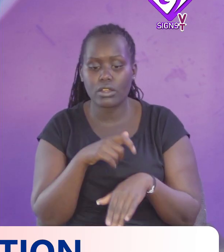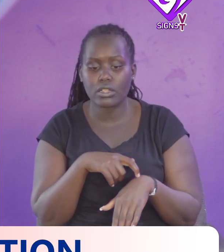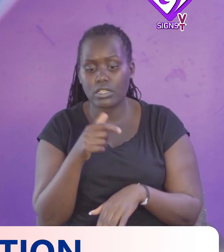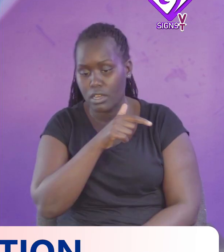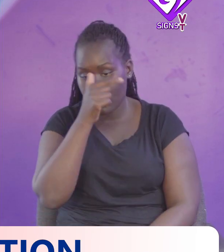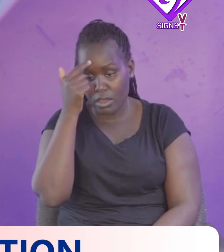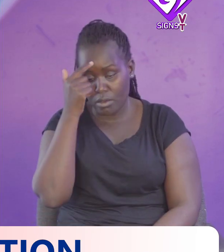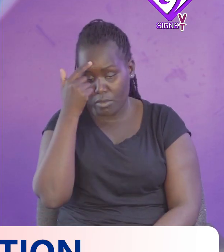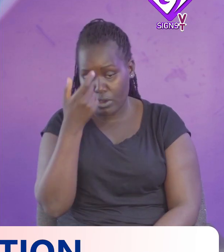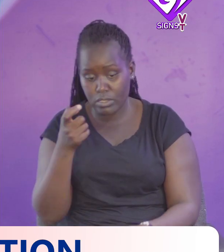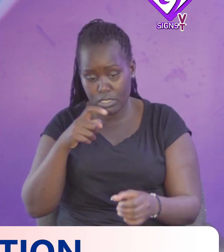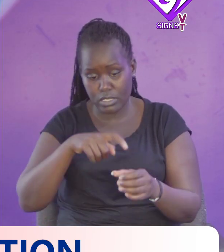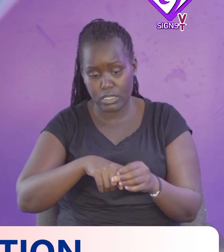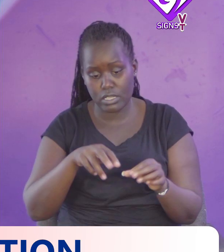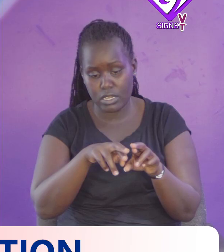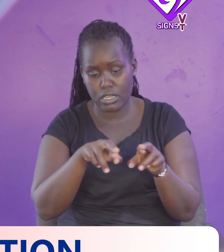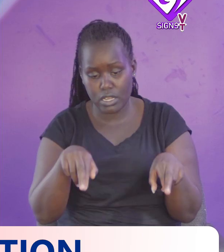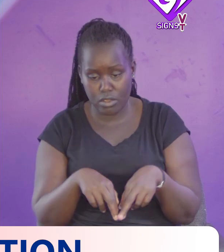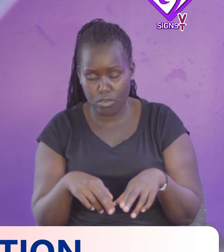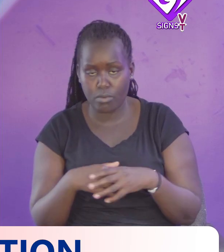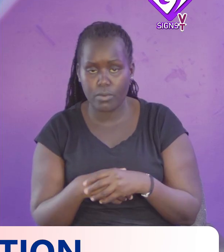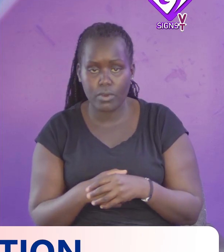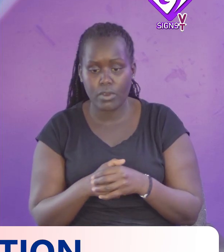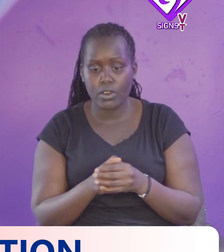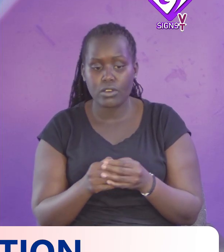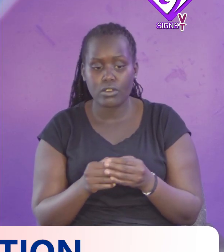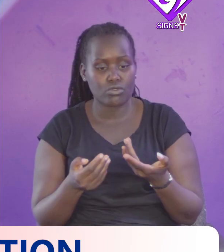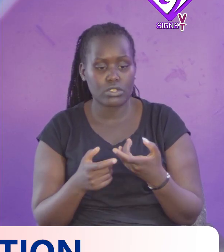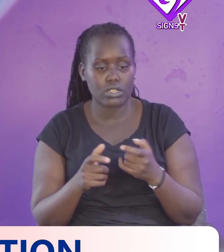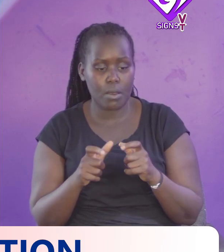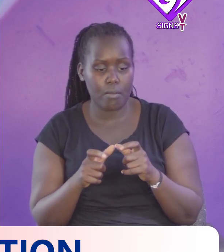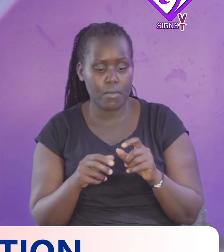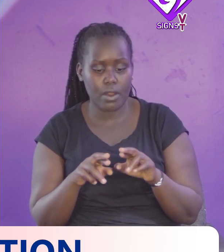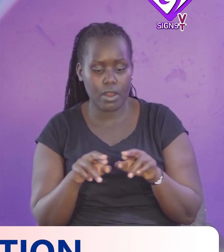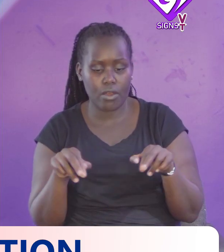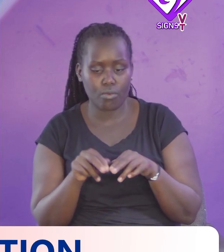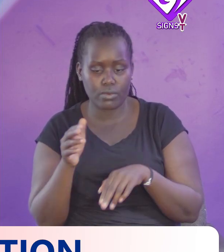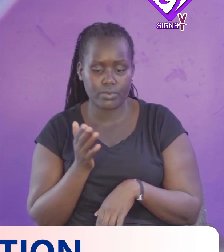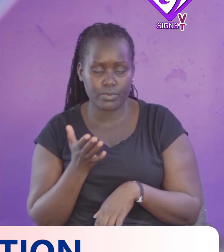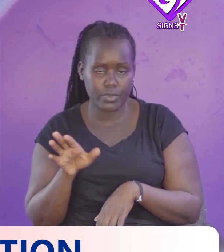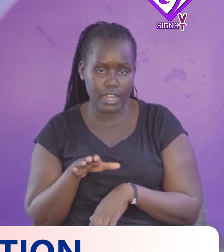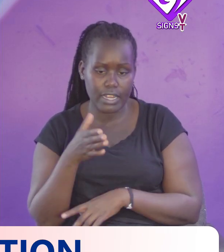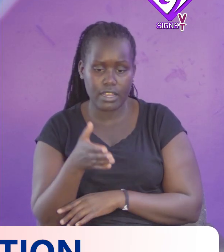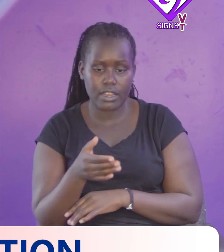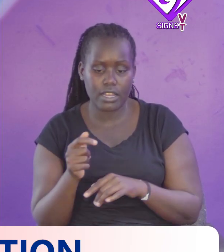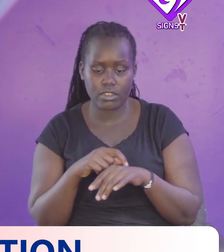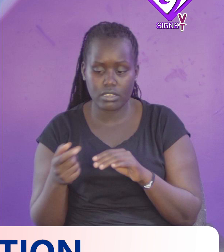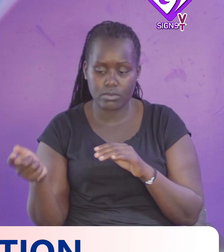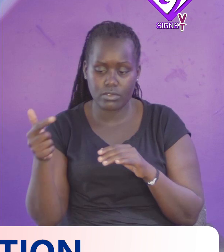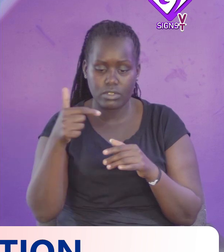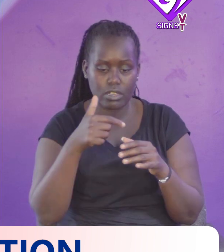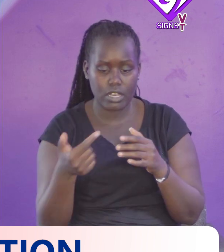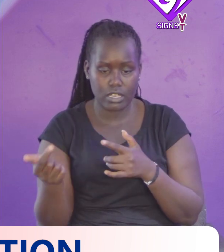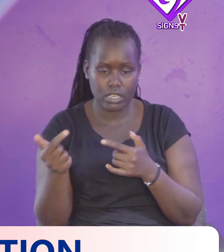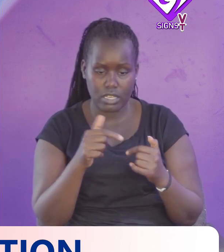Baba entered a room. It was a press conference room. And this lady was there. And as he entered, guess what he